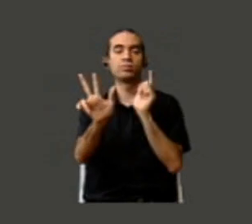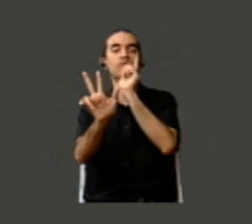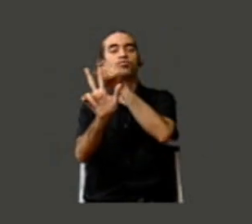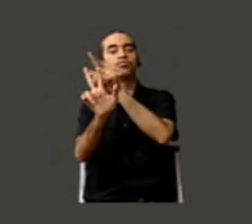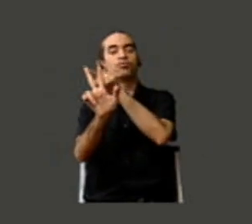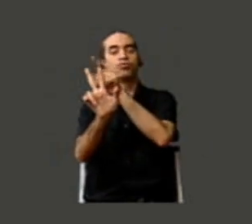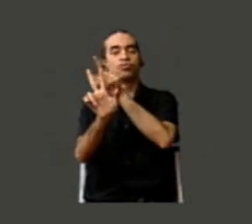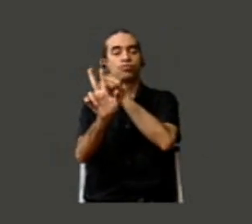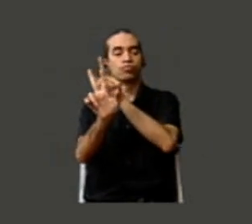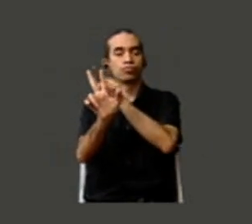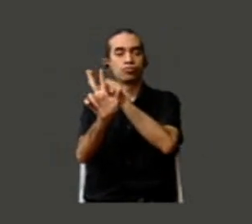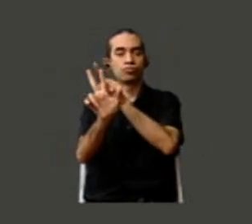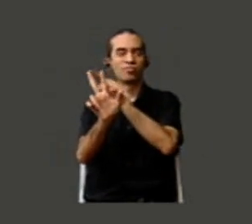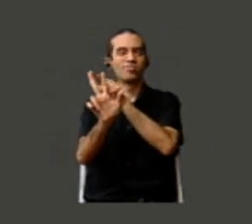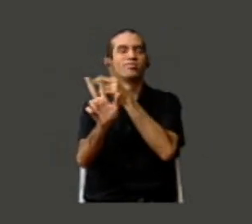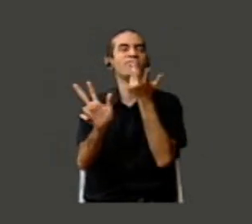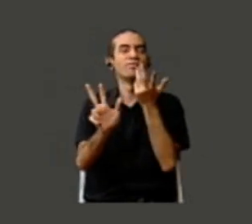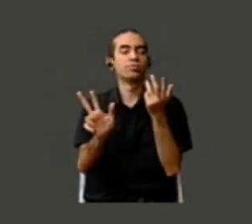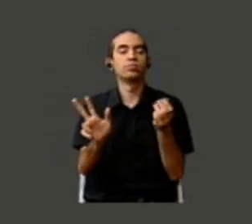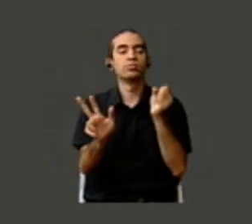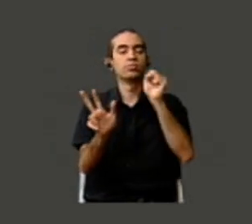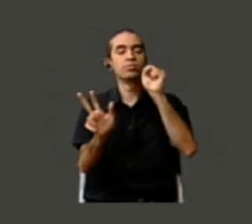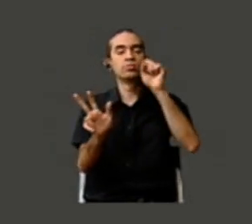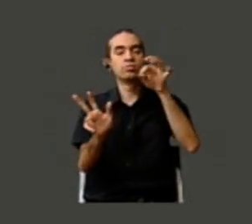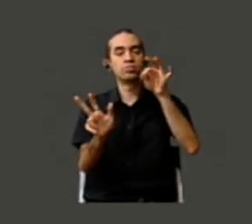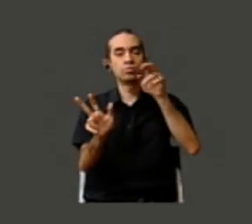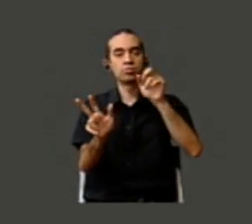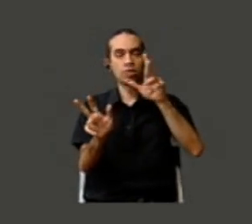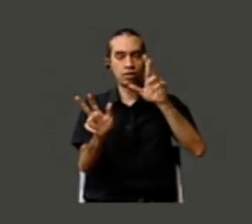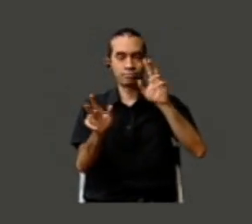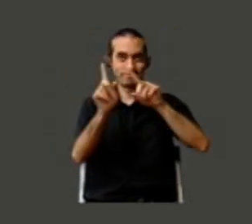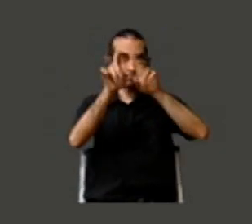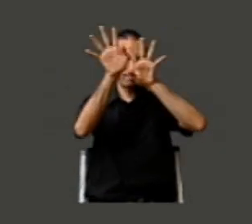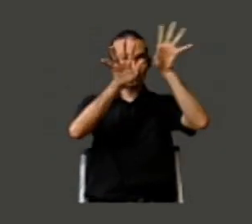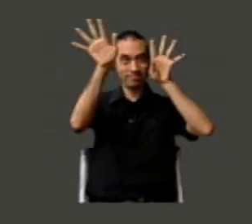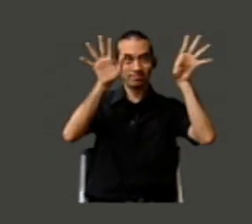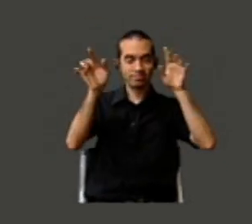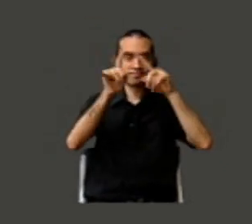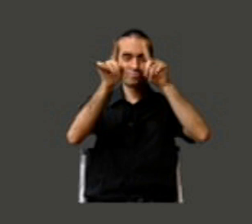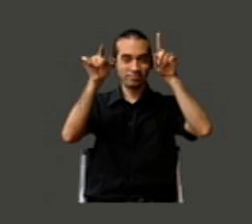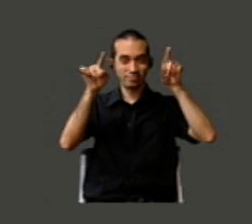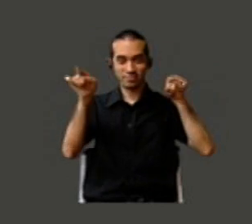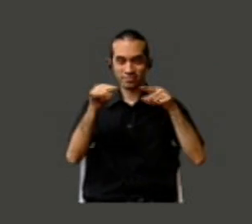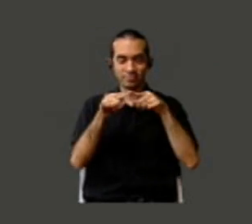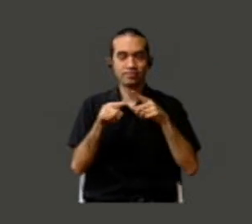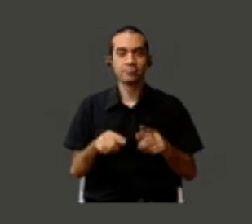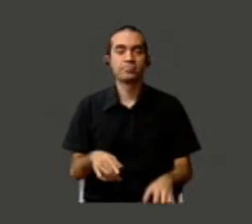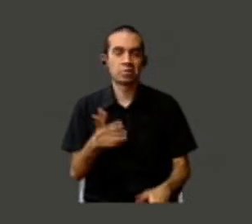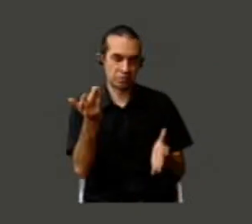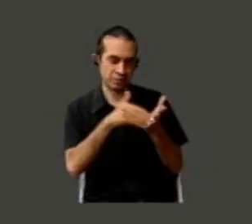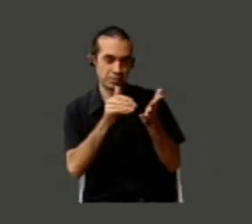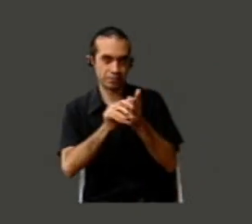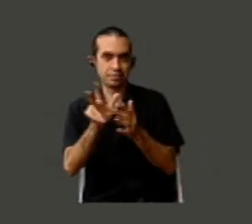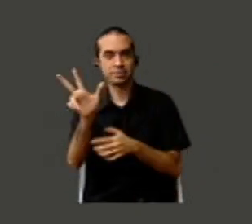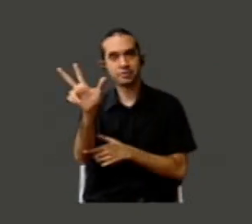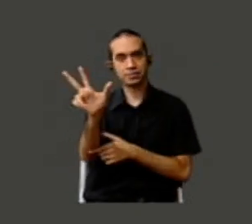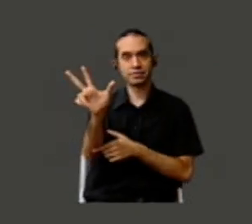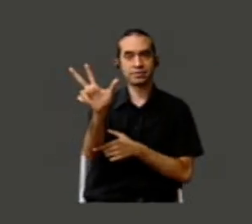number 3, the last one, is star. I'm going to repeat them, Charlie, for you.